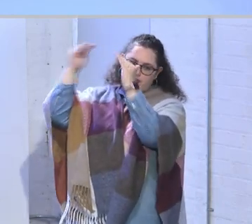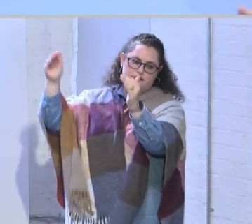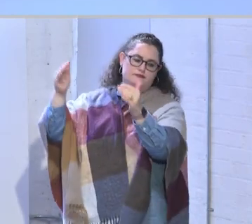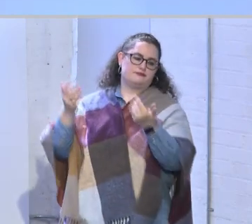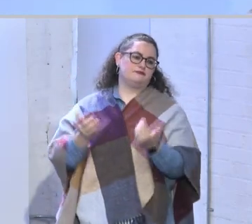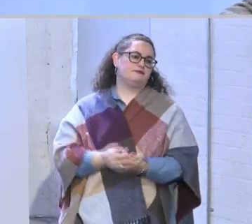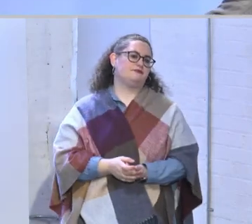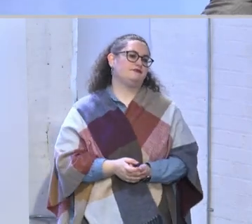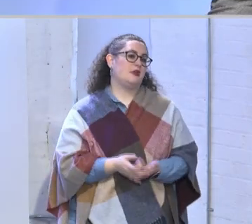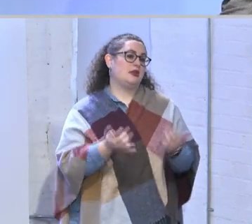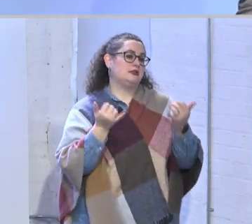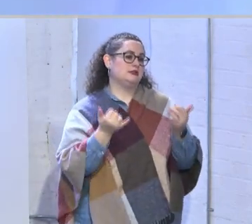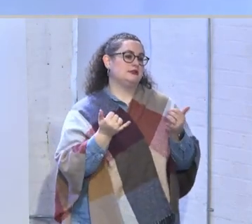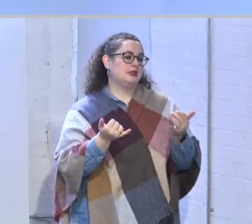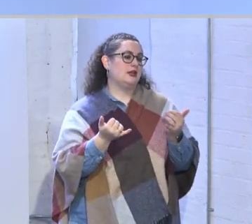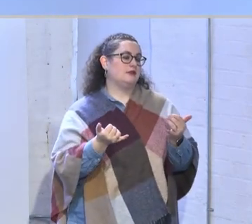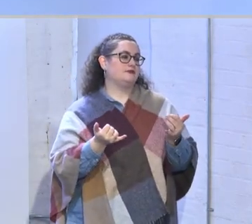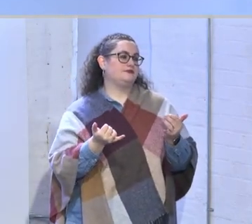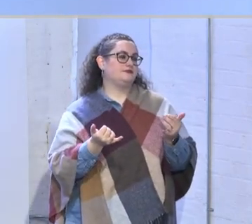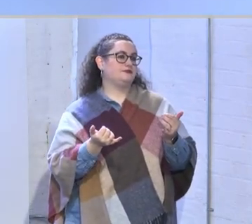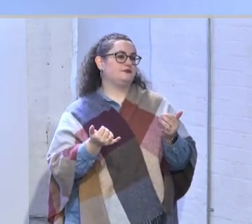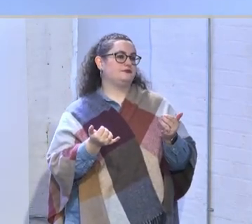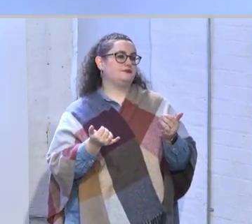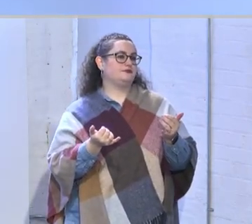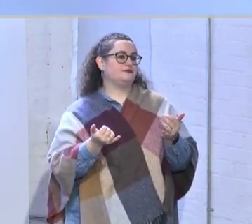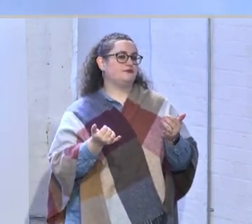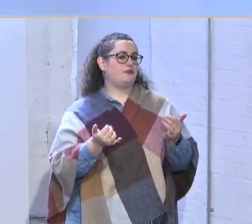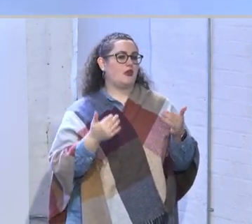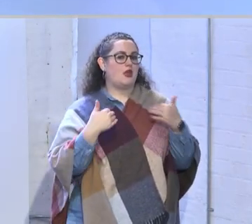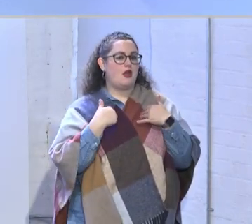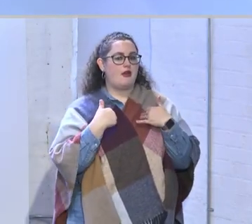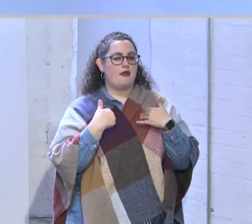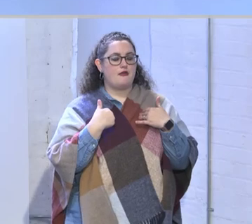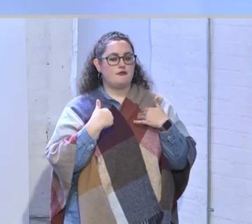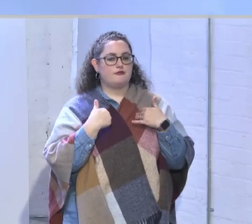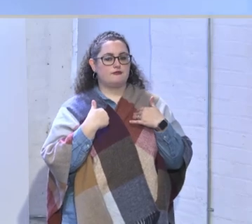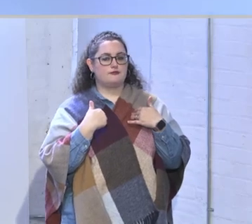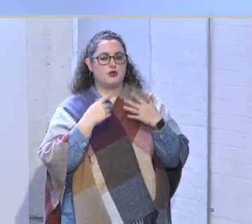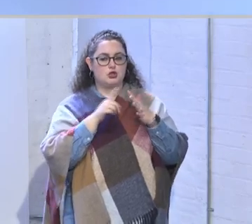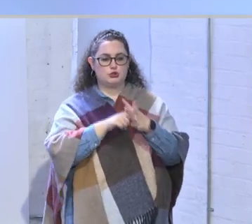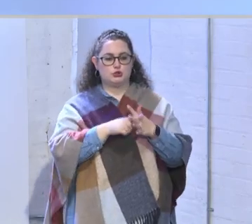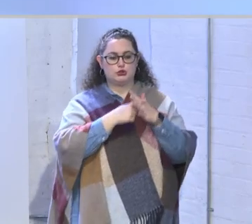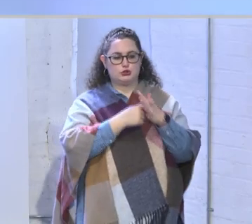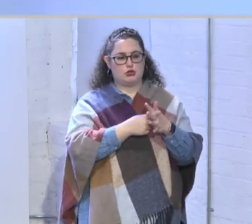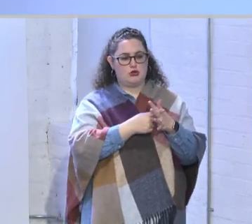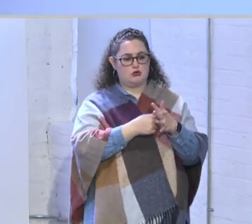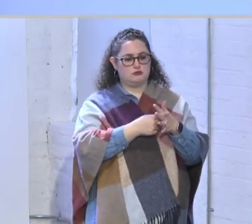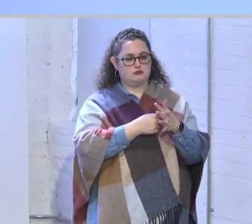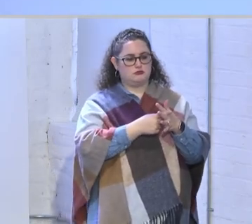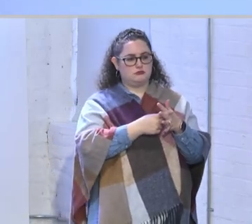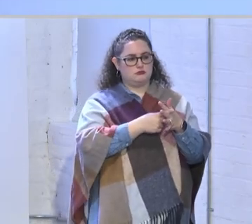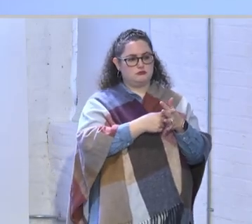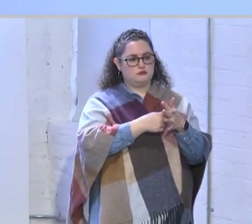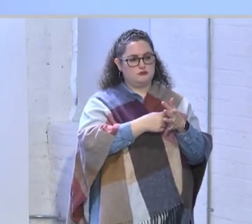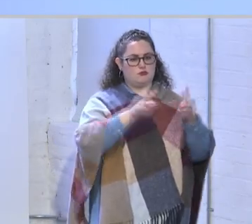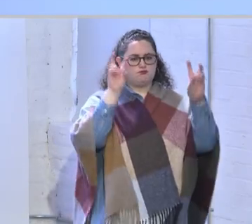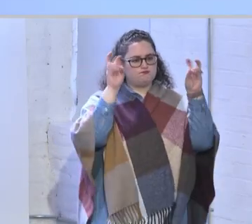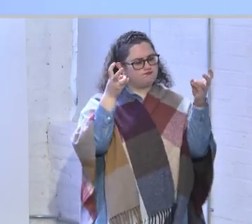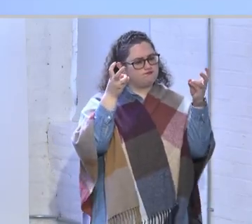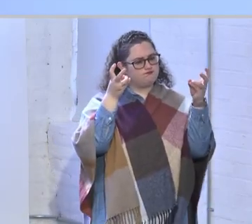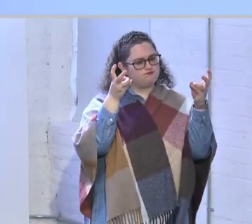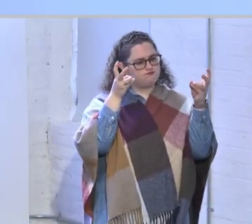today, we're going to have a really start a series for several weeks that I